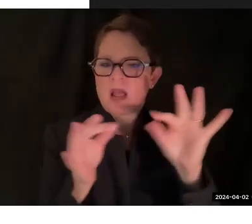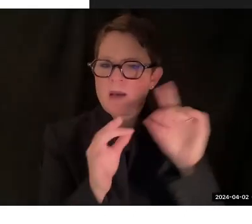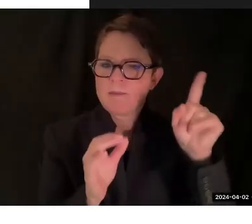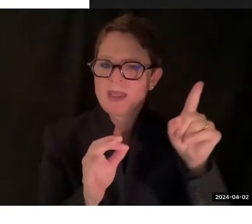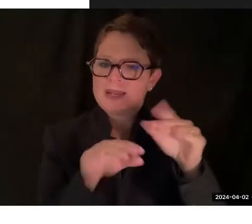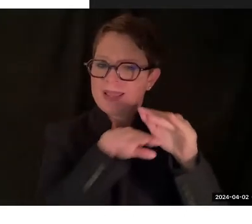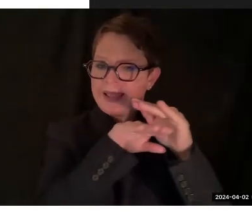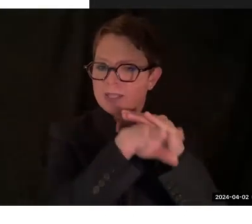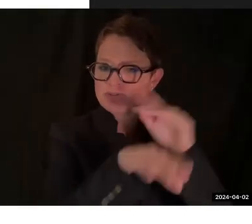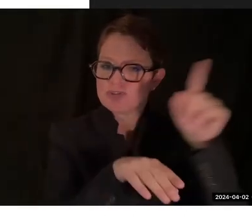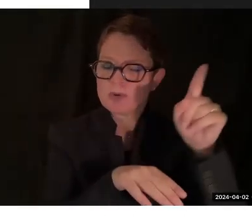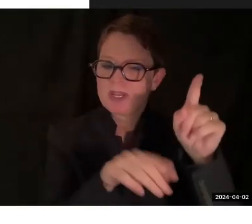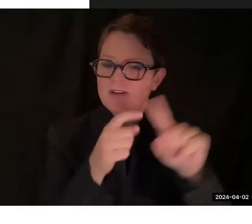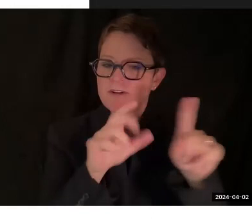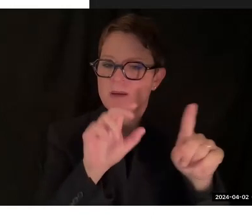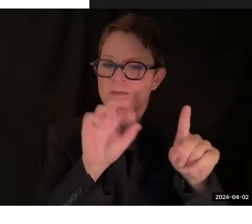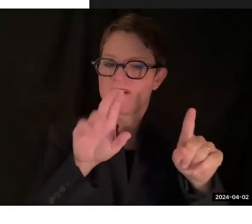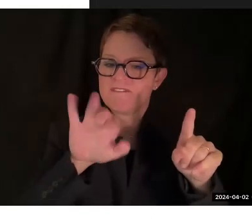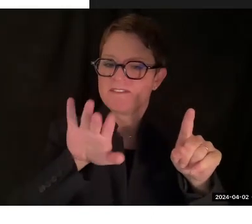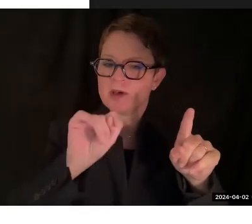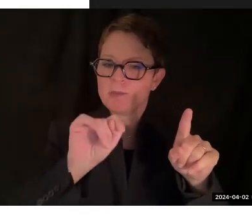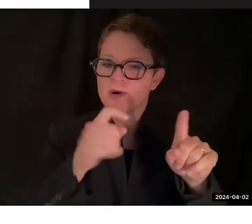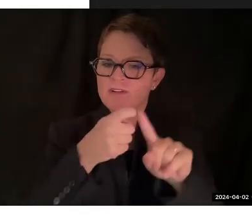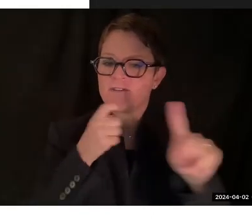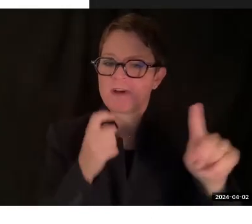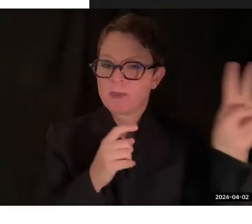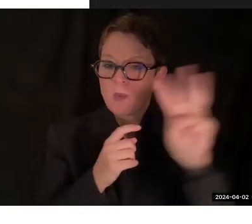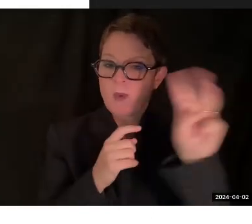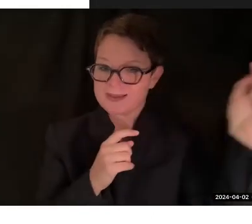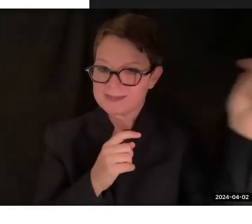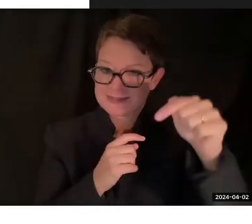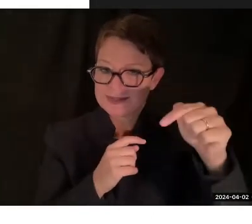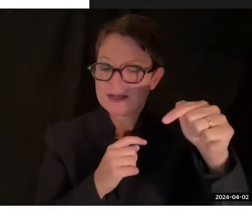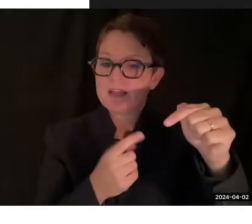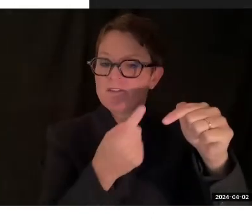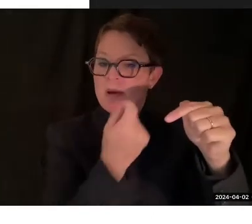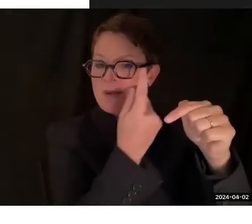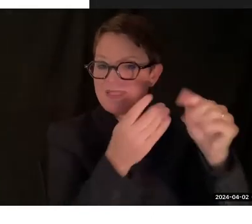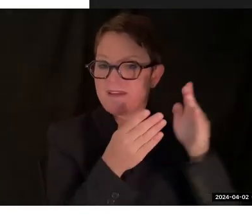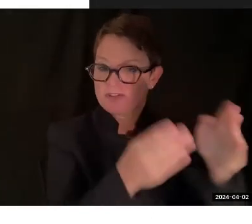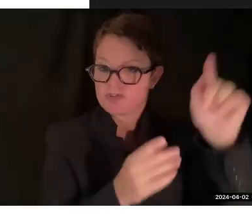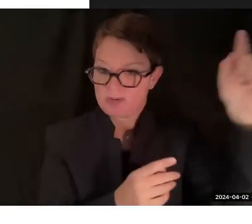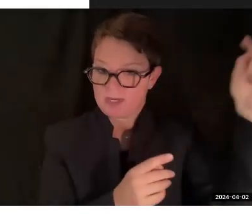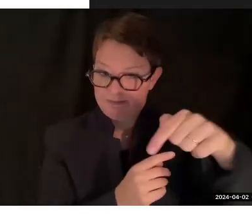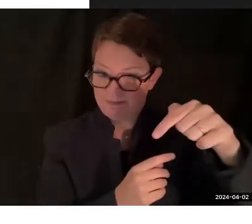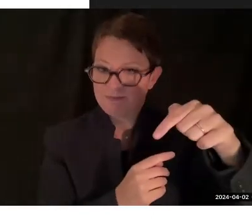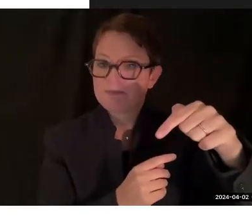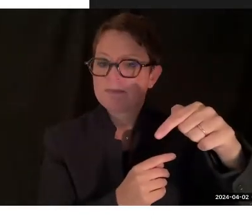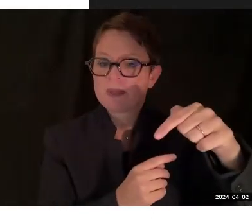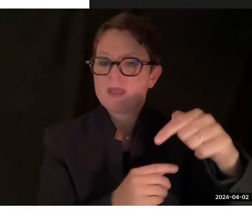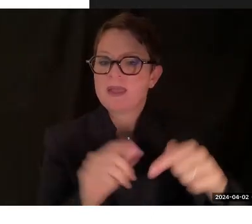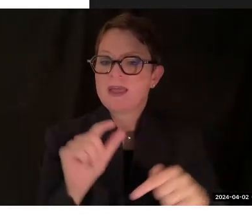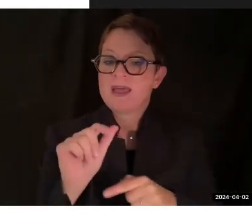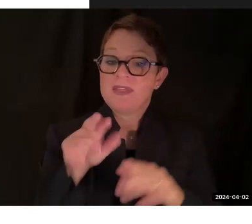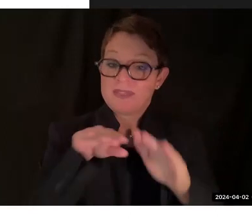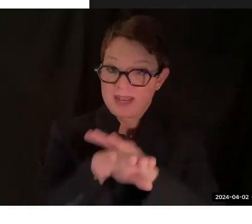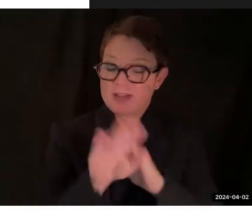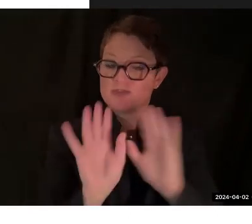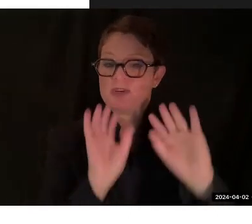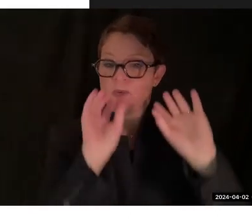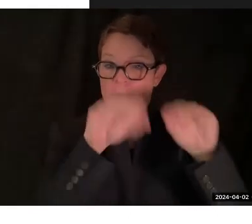the entryway off of Filbert Street from the west, off of 11th Street. So we've pulled that entry back